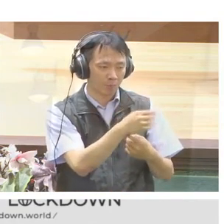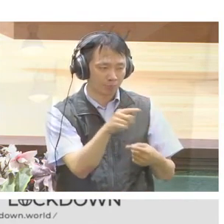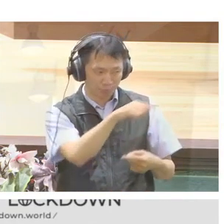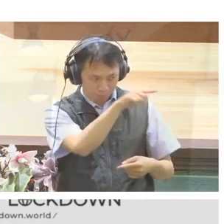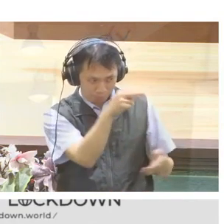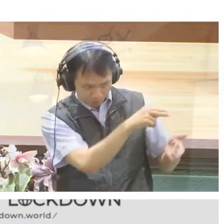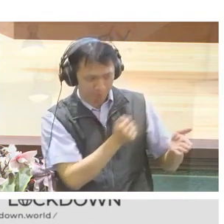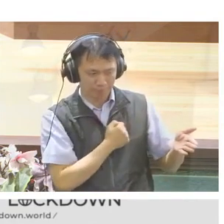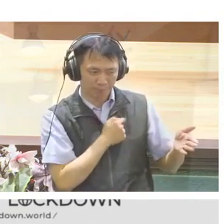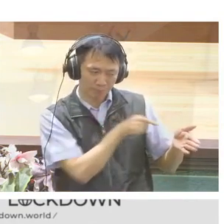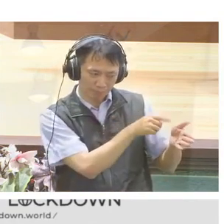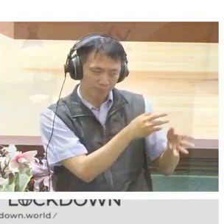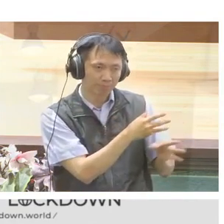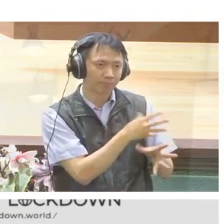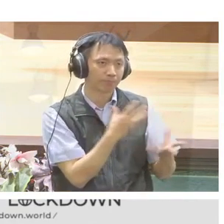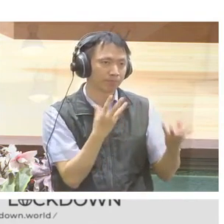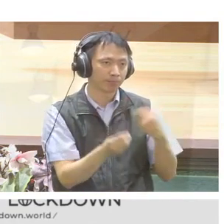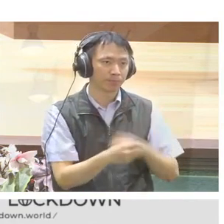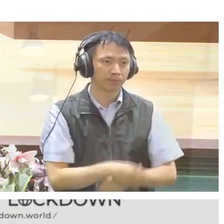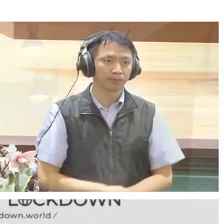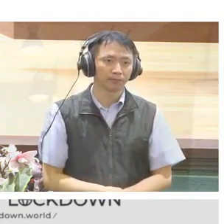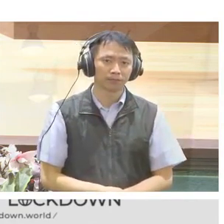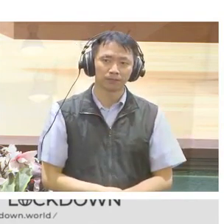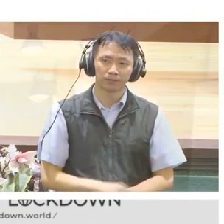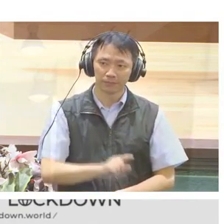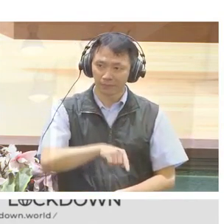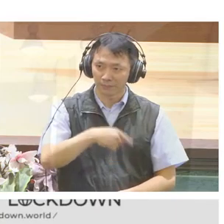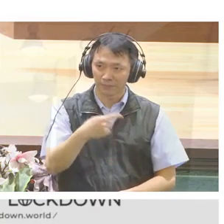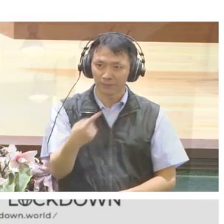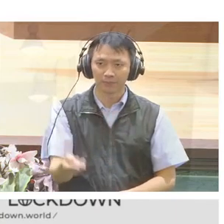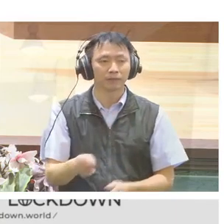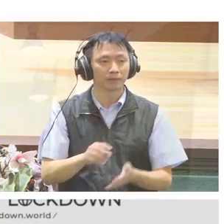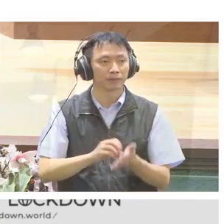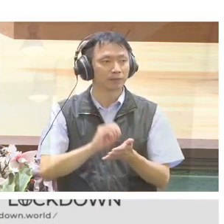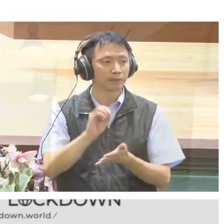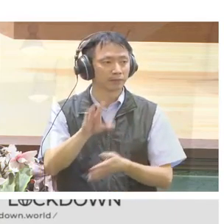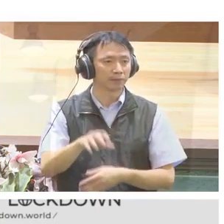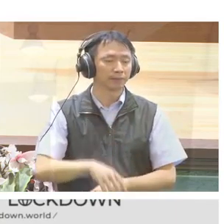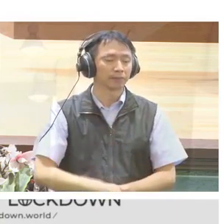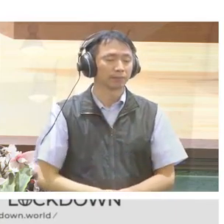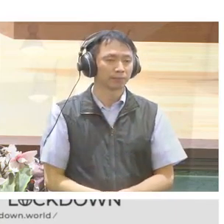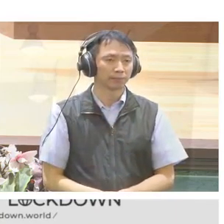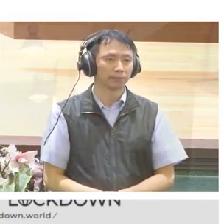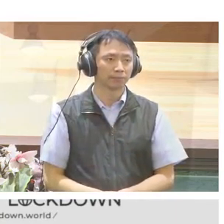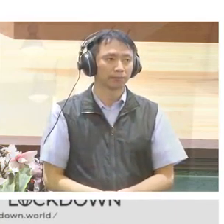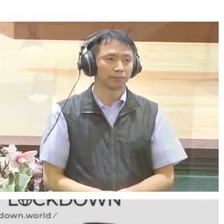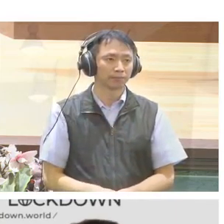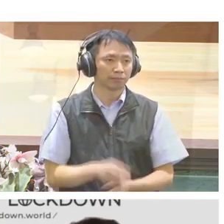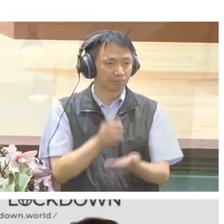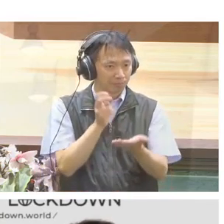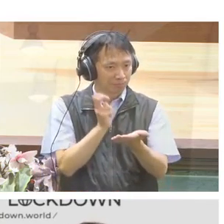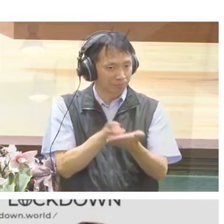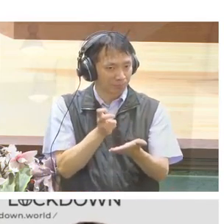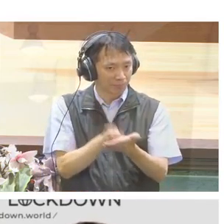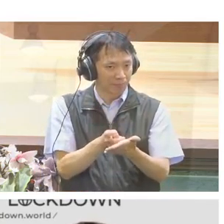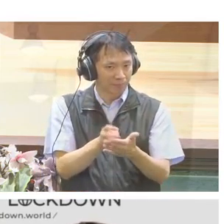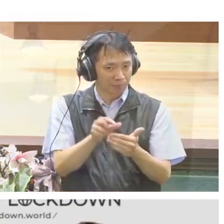I want to talk a little bit about the kind of how stringent and the real potential